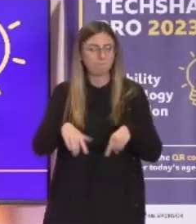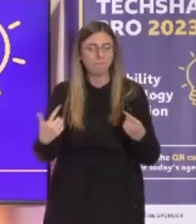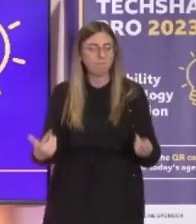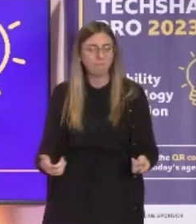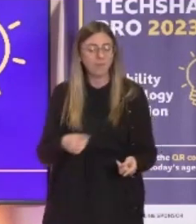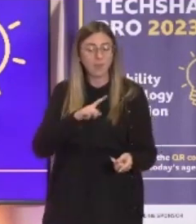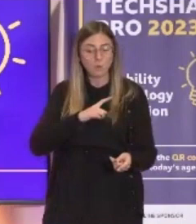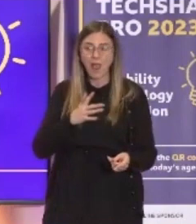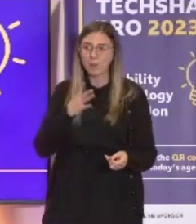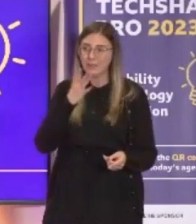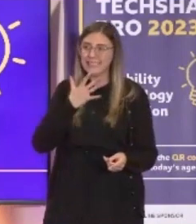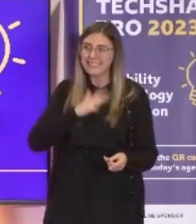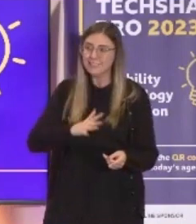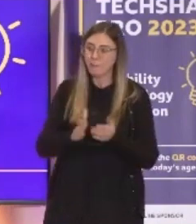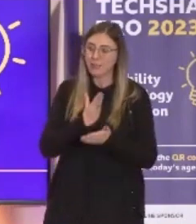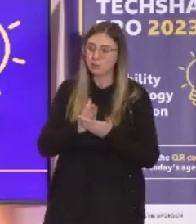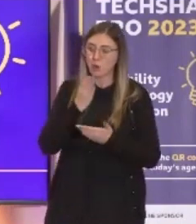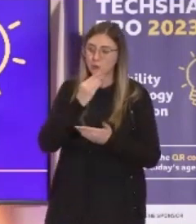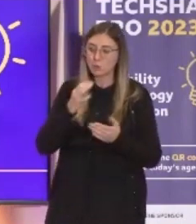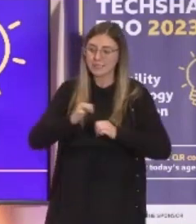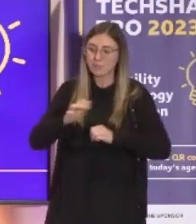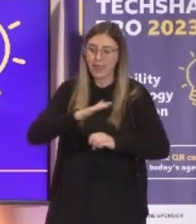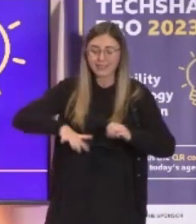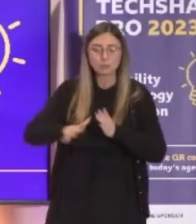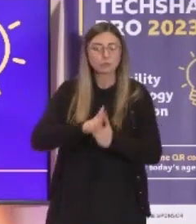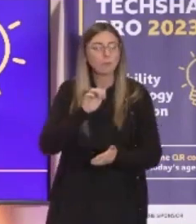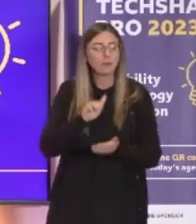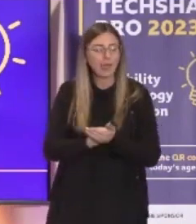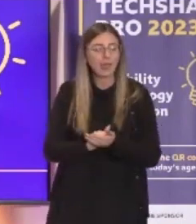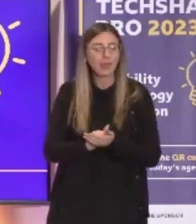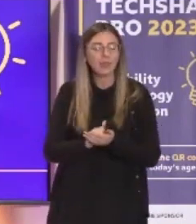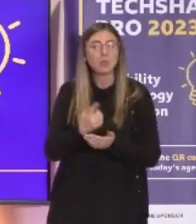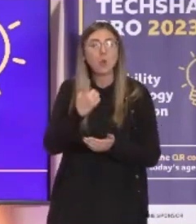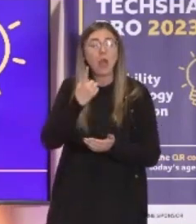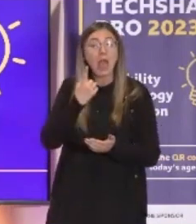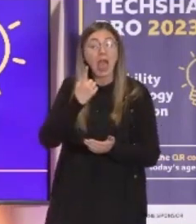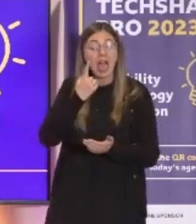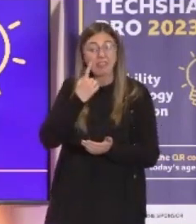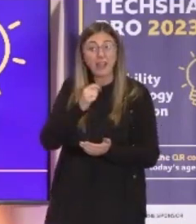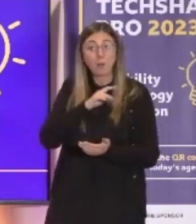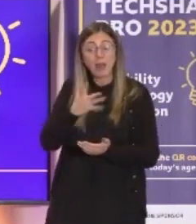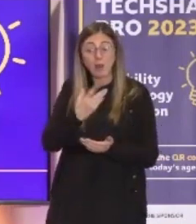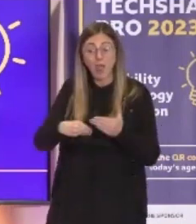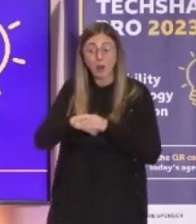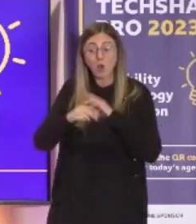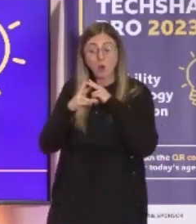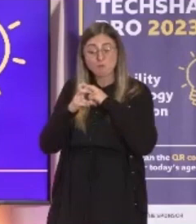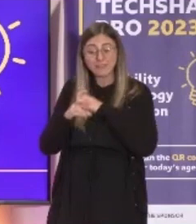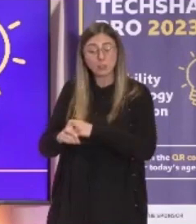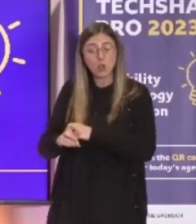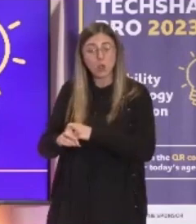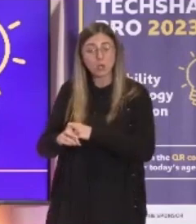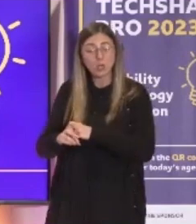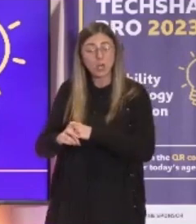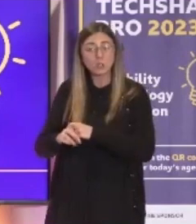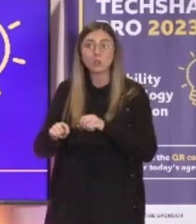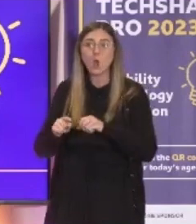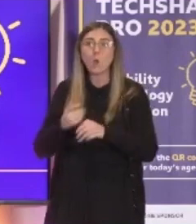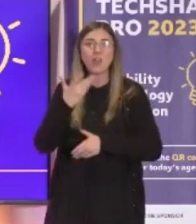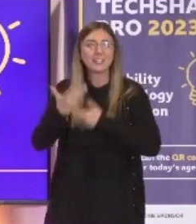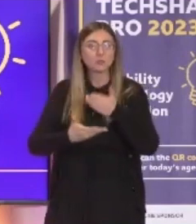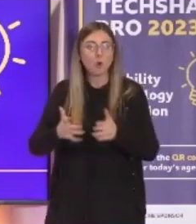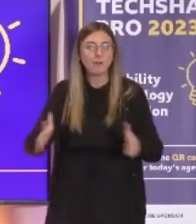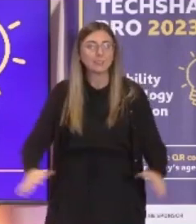with the use of the space. So I think the willingness to include research in the space, so it's a complete story.